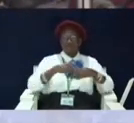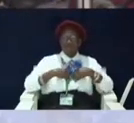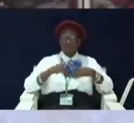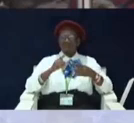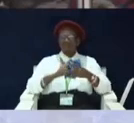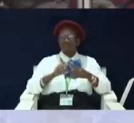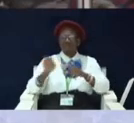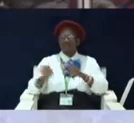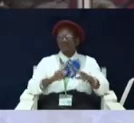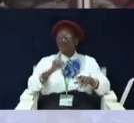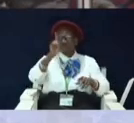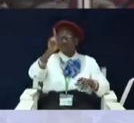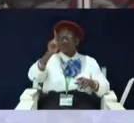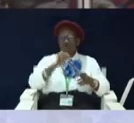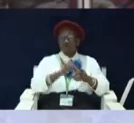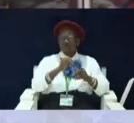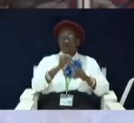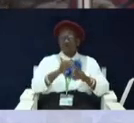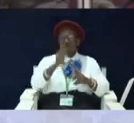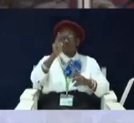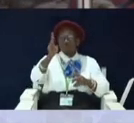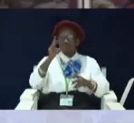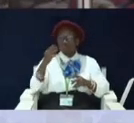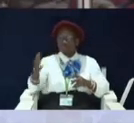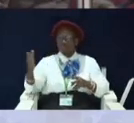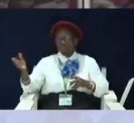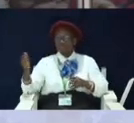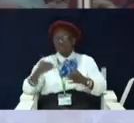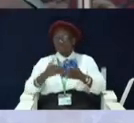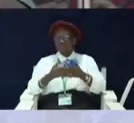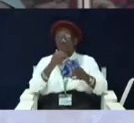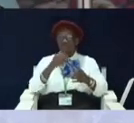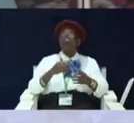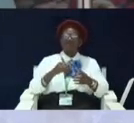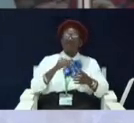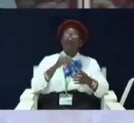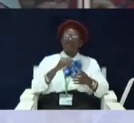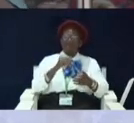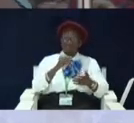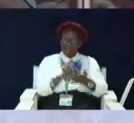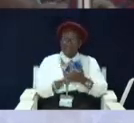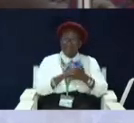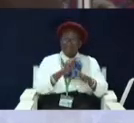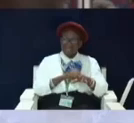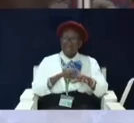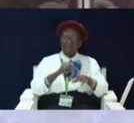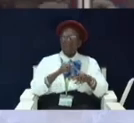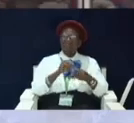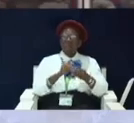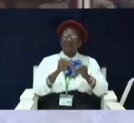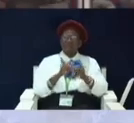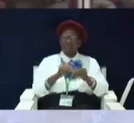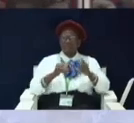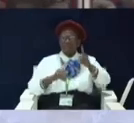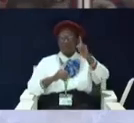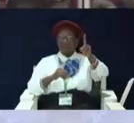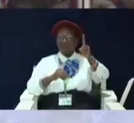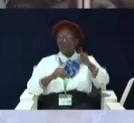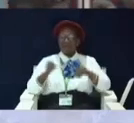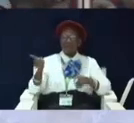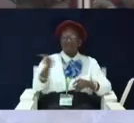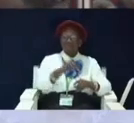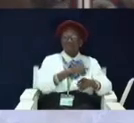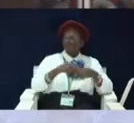two things before then. But sugbon oni lati se nkan tabi meji ko to digba yen. Number one, we have to do